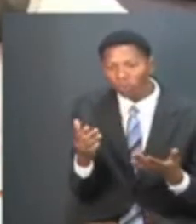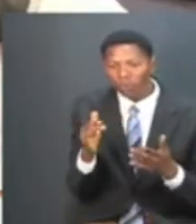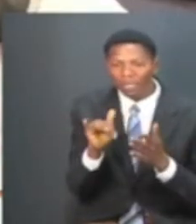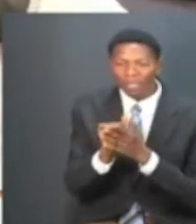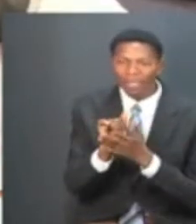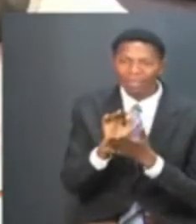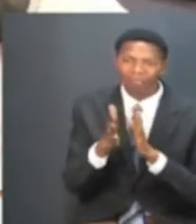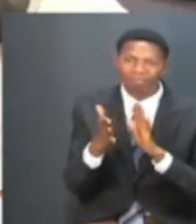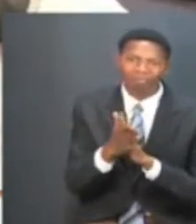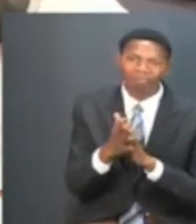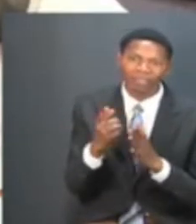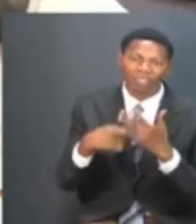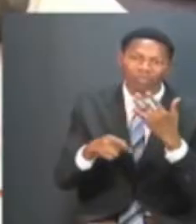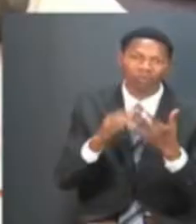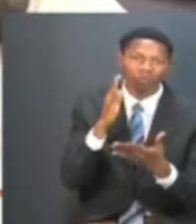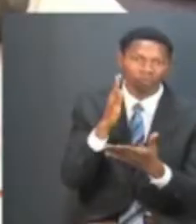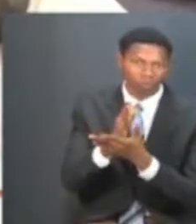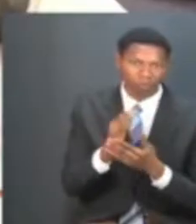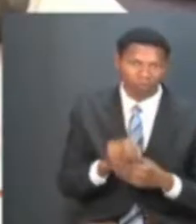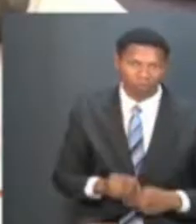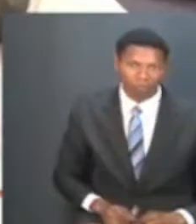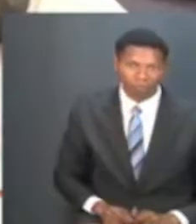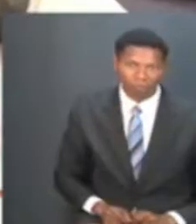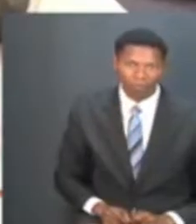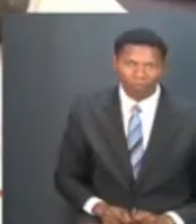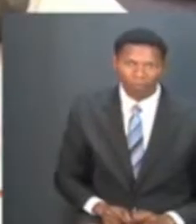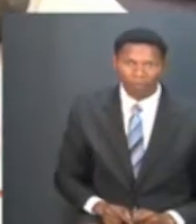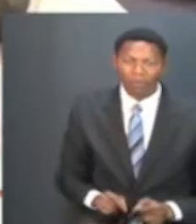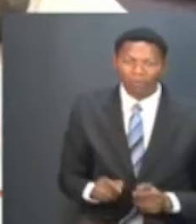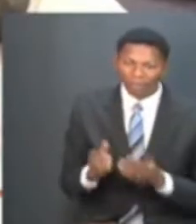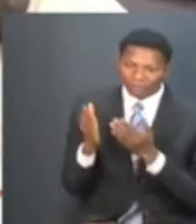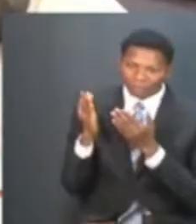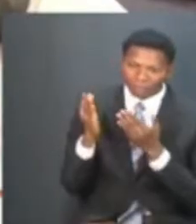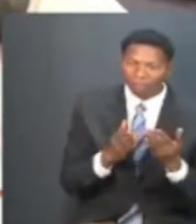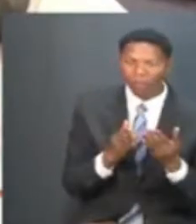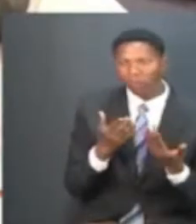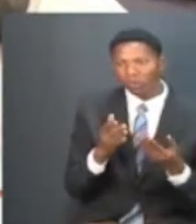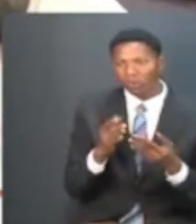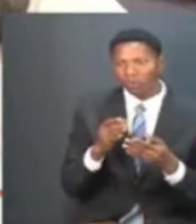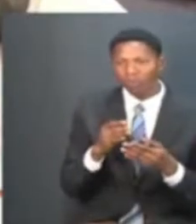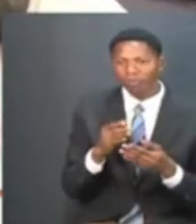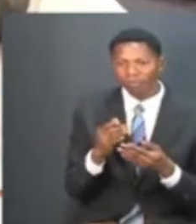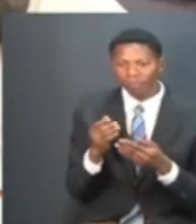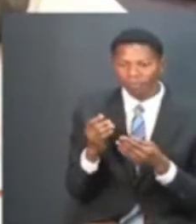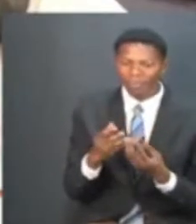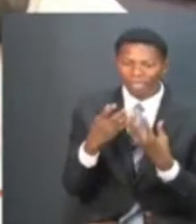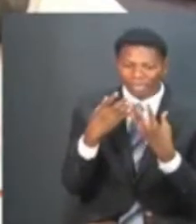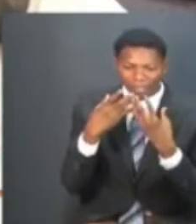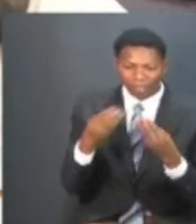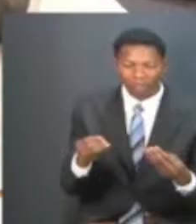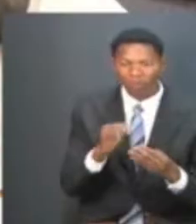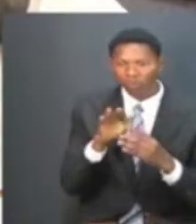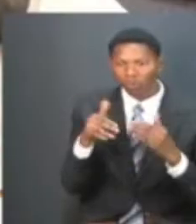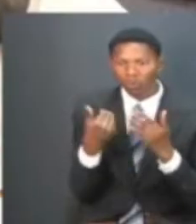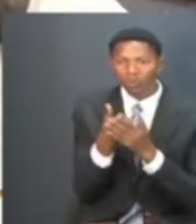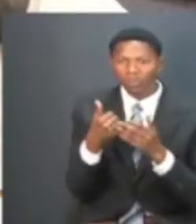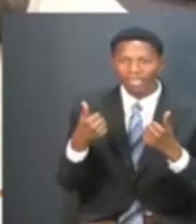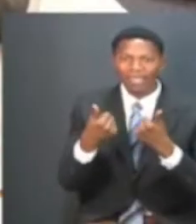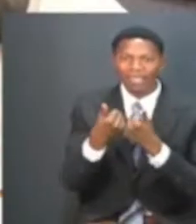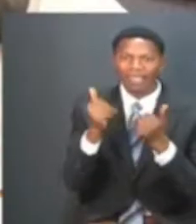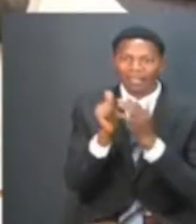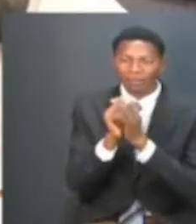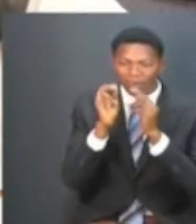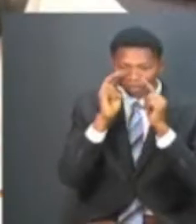of the past, and for us to bring finality to this needless and avoidable accident that occurs